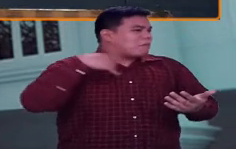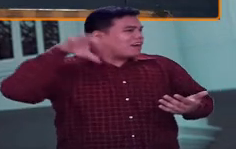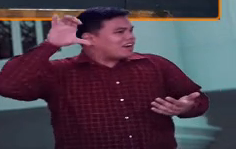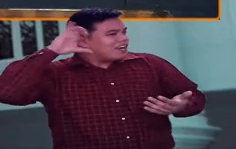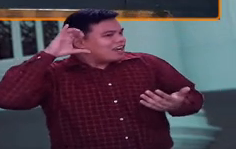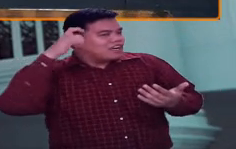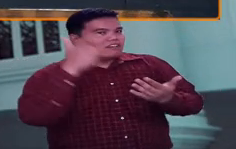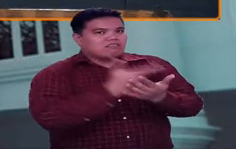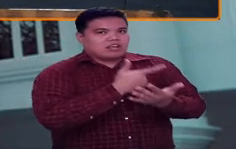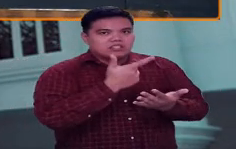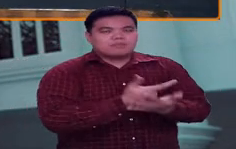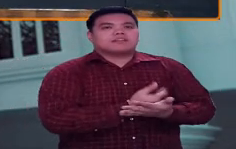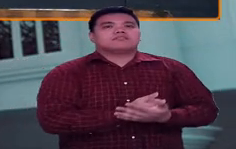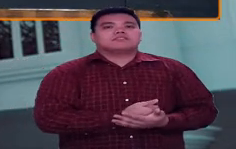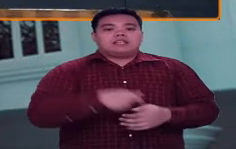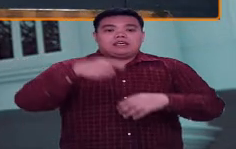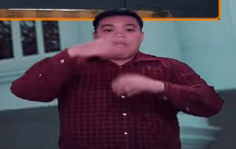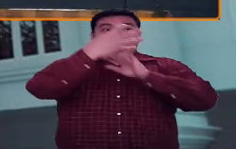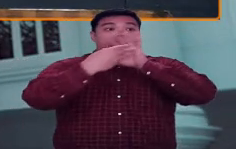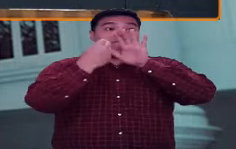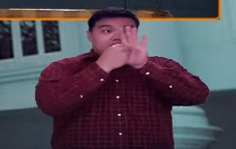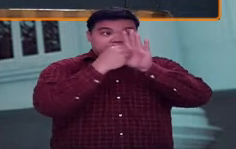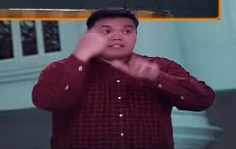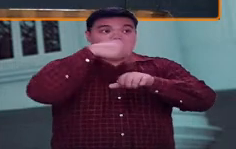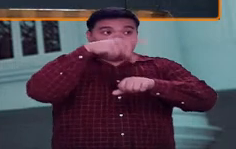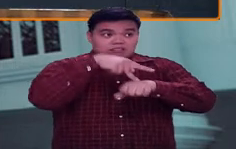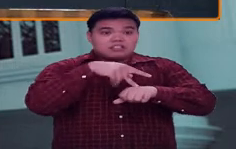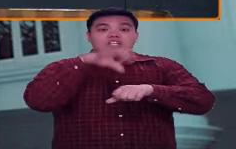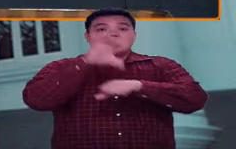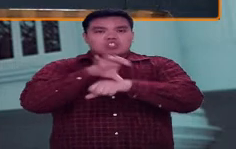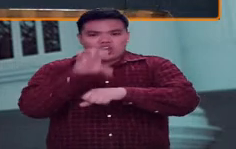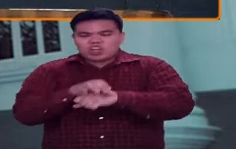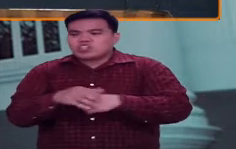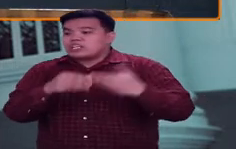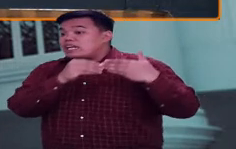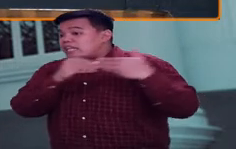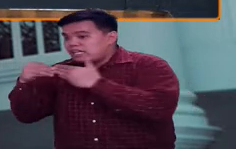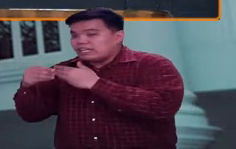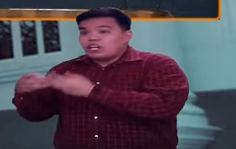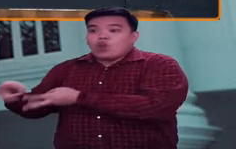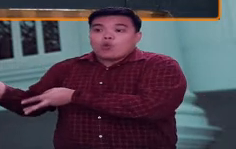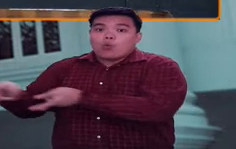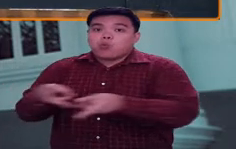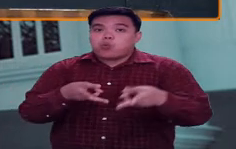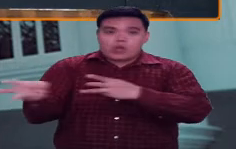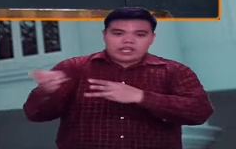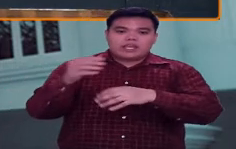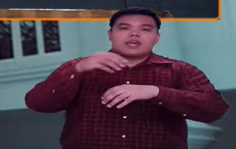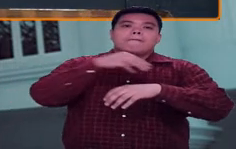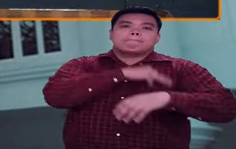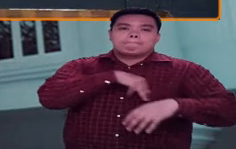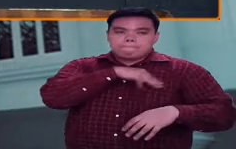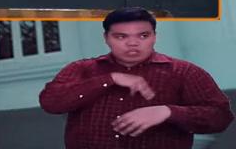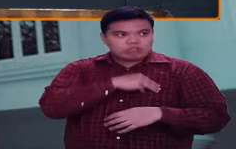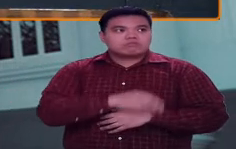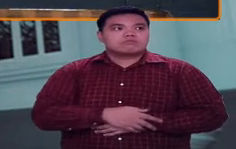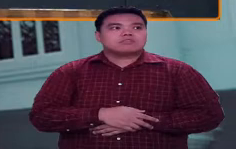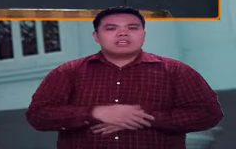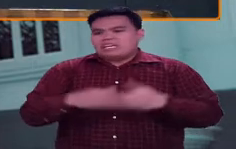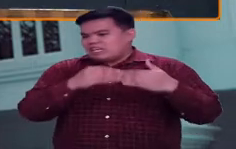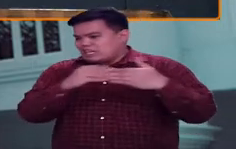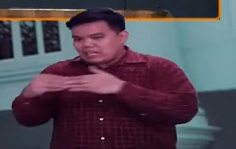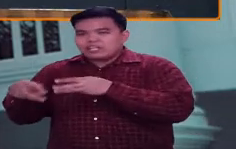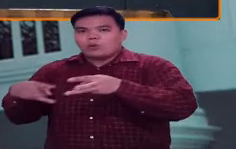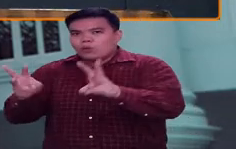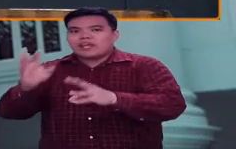of the gospel. The Philippine churches, you are now leading the way in world missions. You're leading